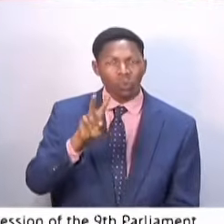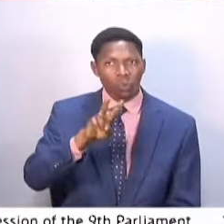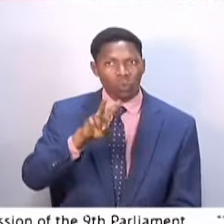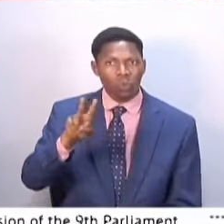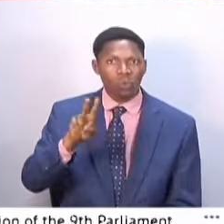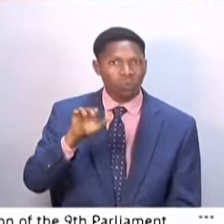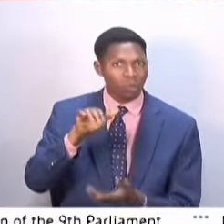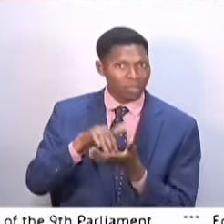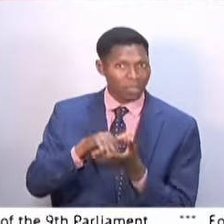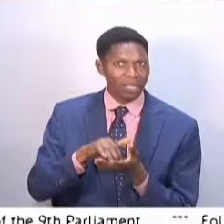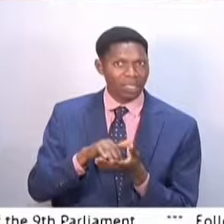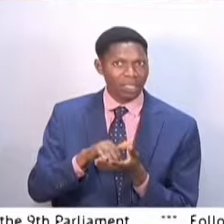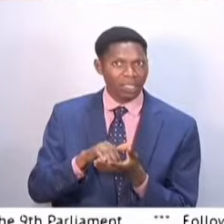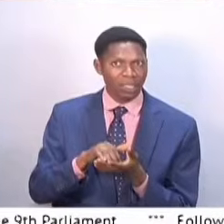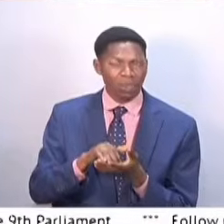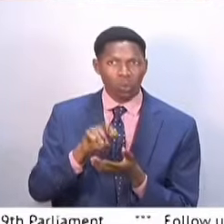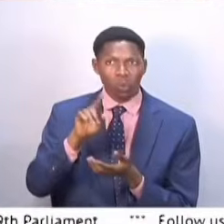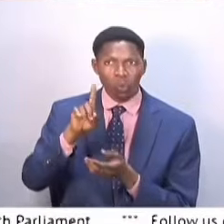22,000.